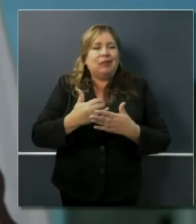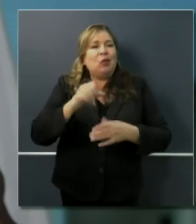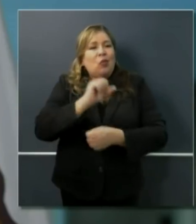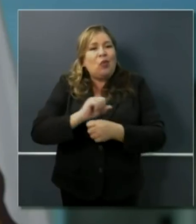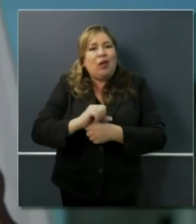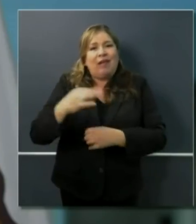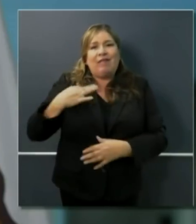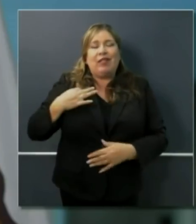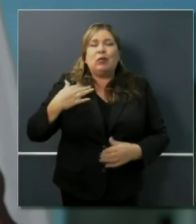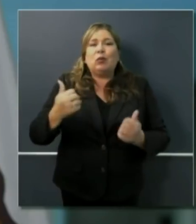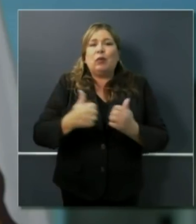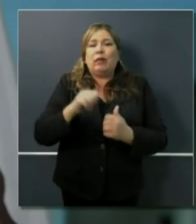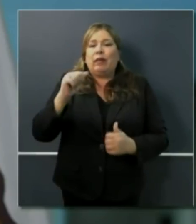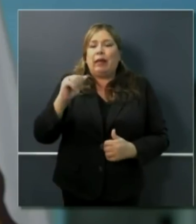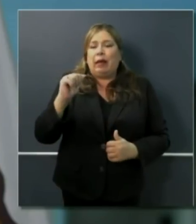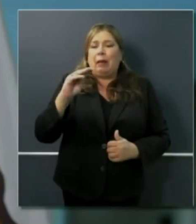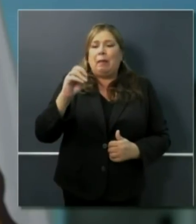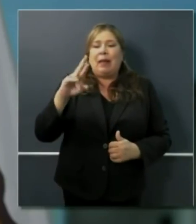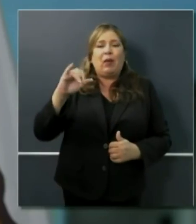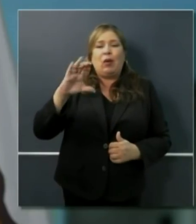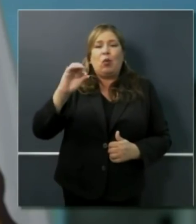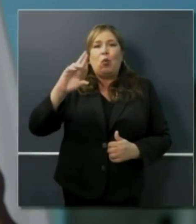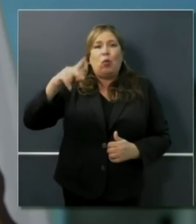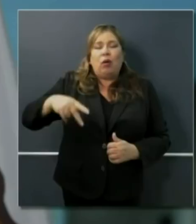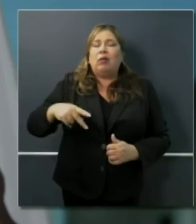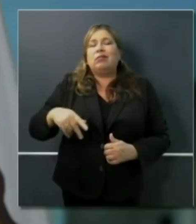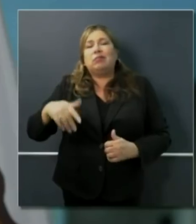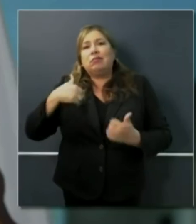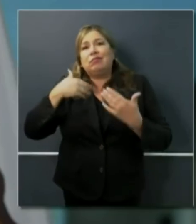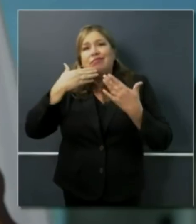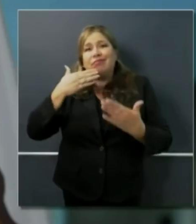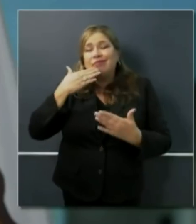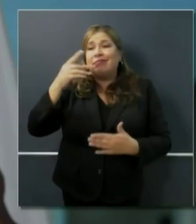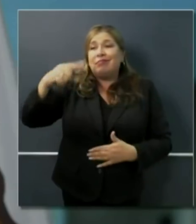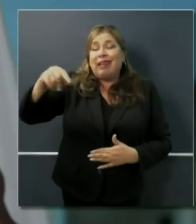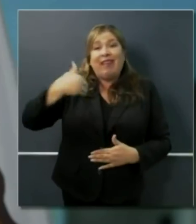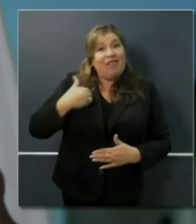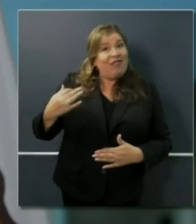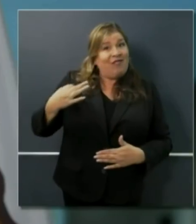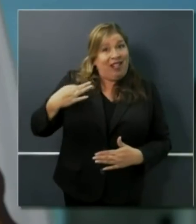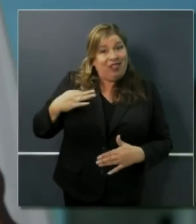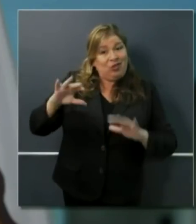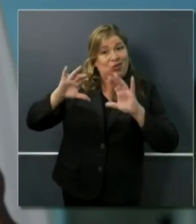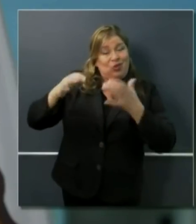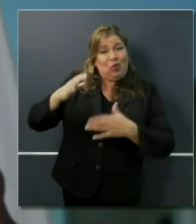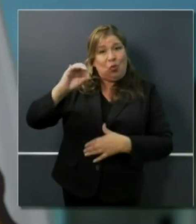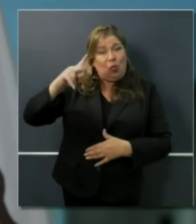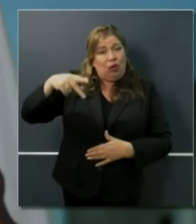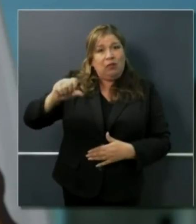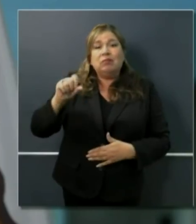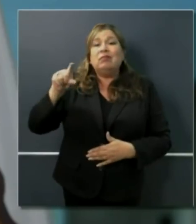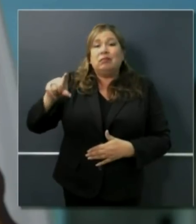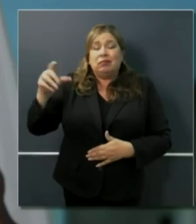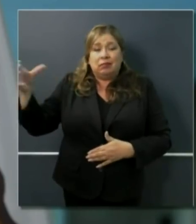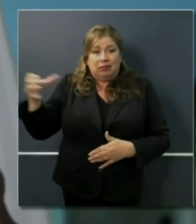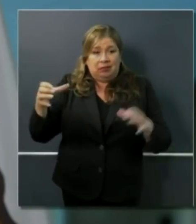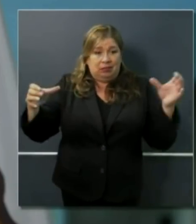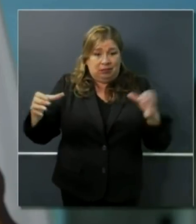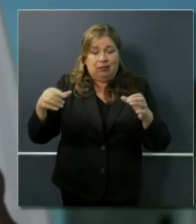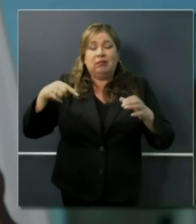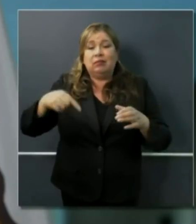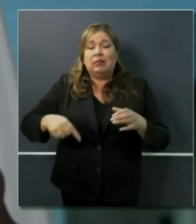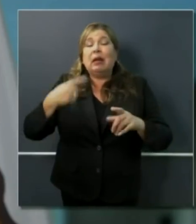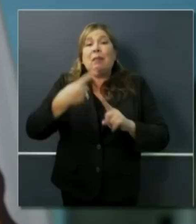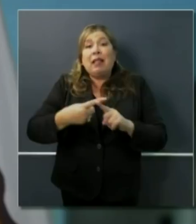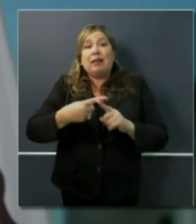Volunteers. Thank you, Josh Friday, for your outstanding leadership, finding a volunteer corps, and looking to reprioritize existing